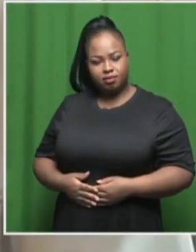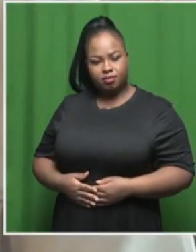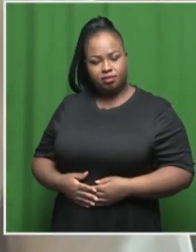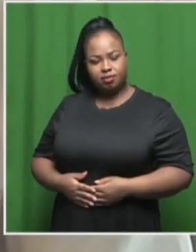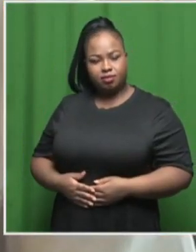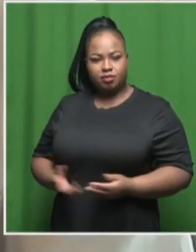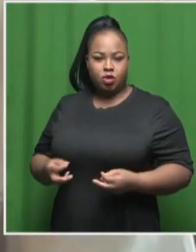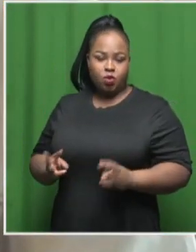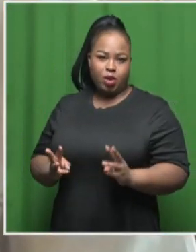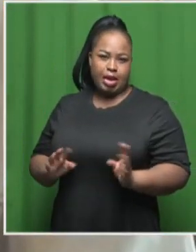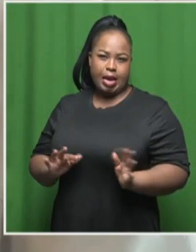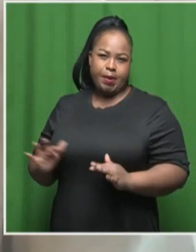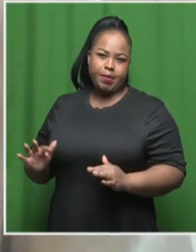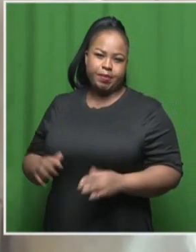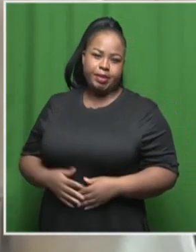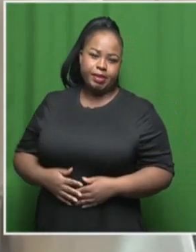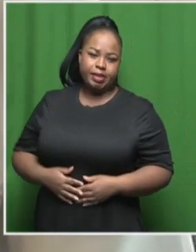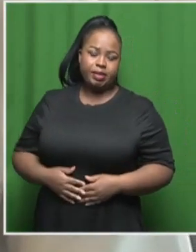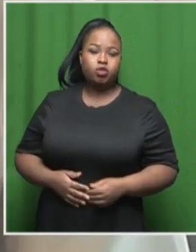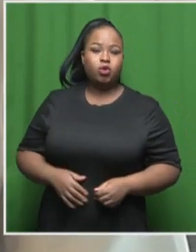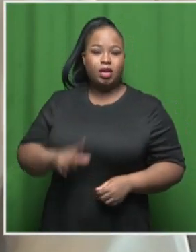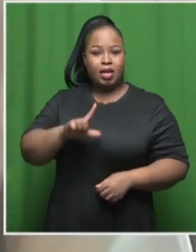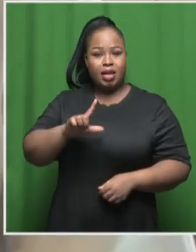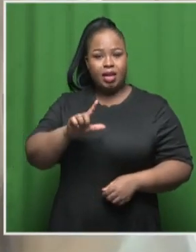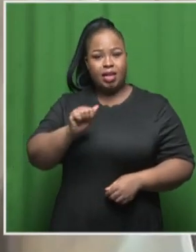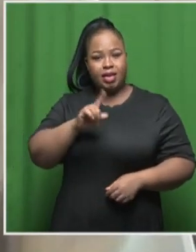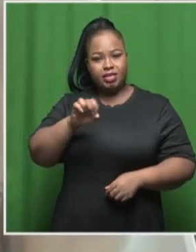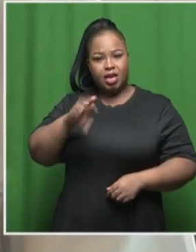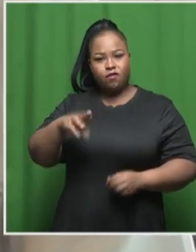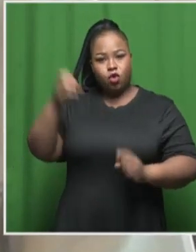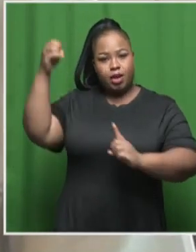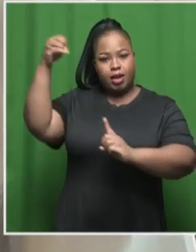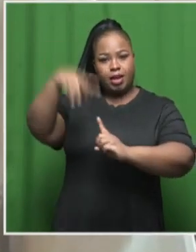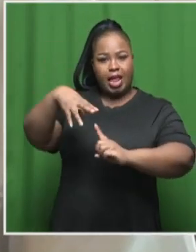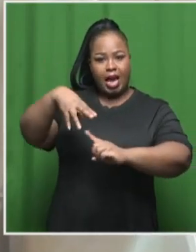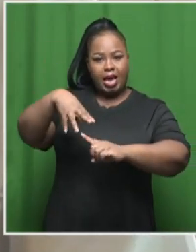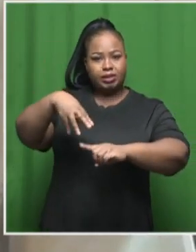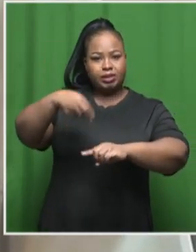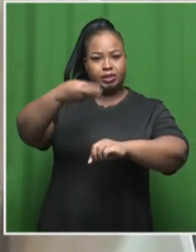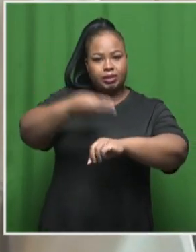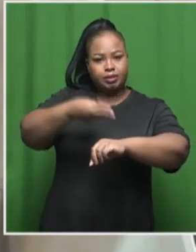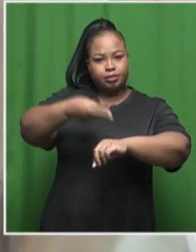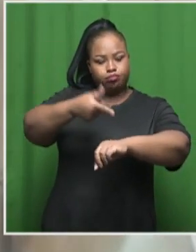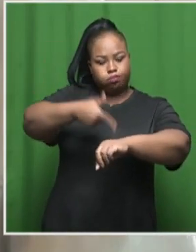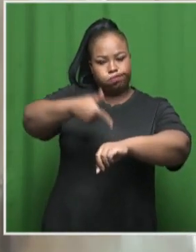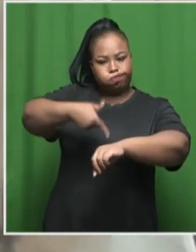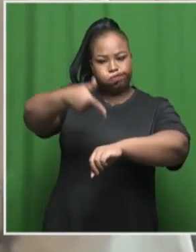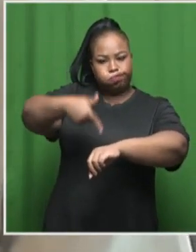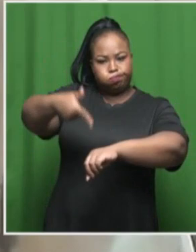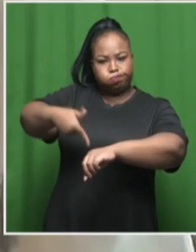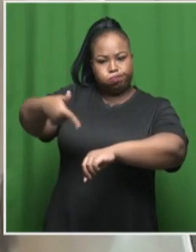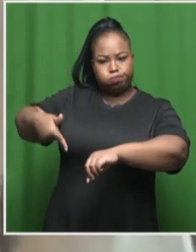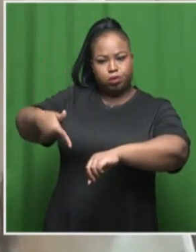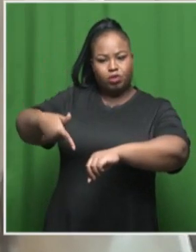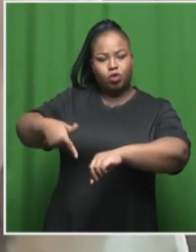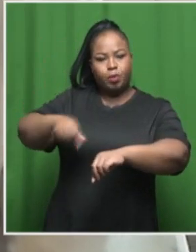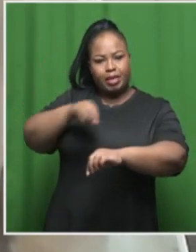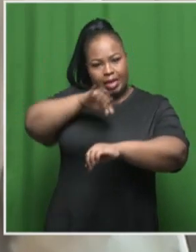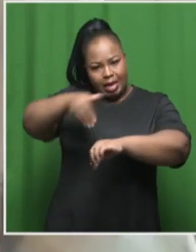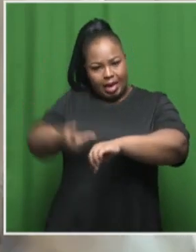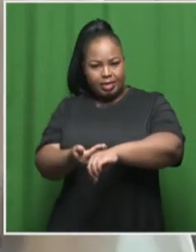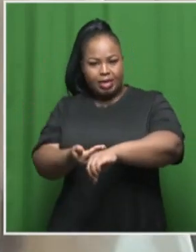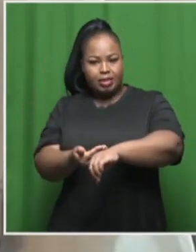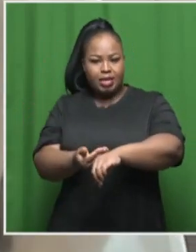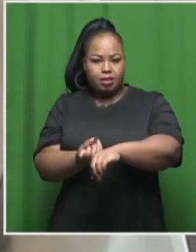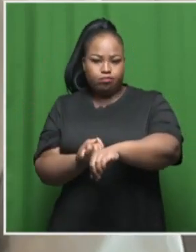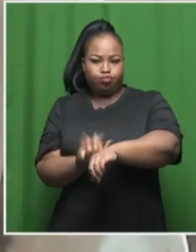It's a form called, obviously, laser removal. Which basically breaks up the pigment under the skin and